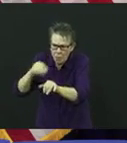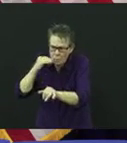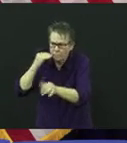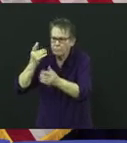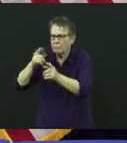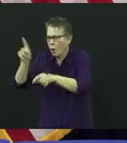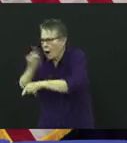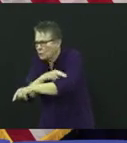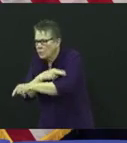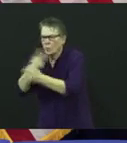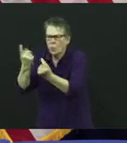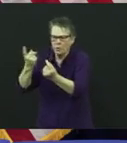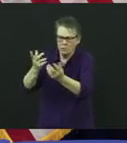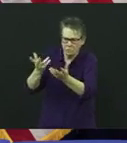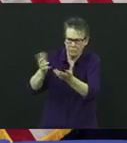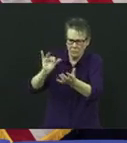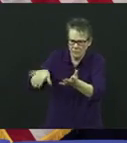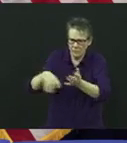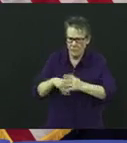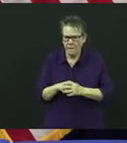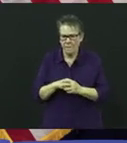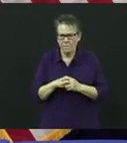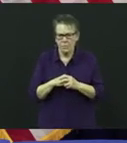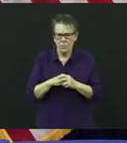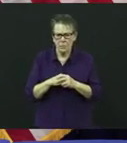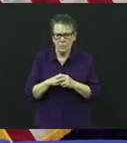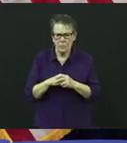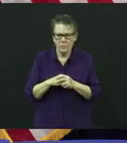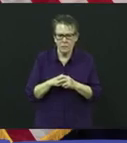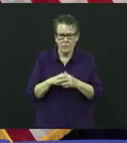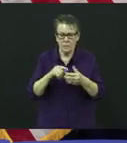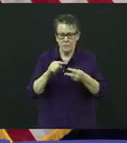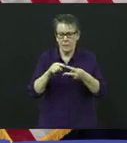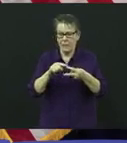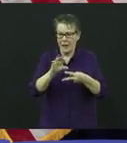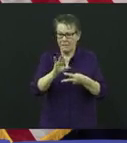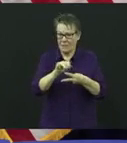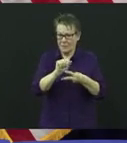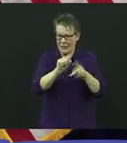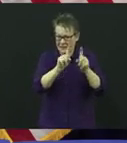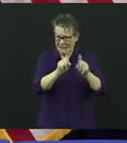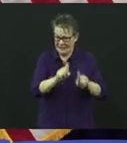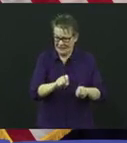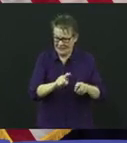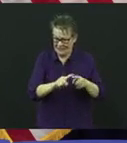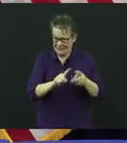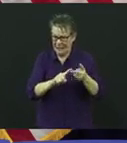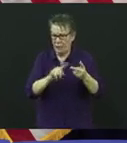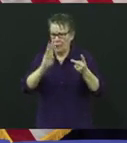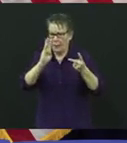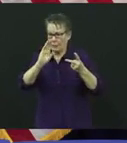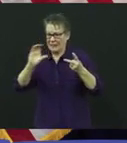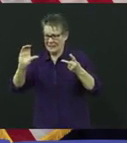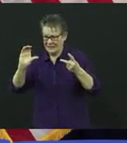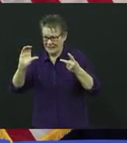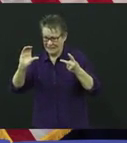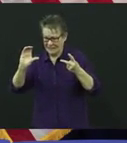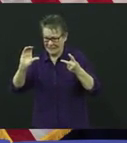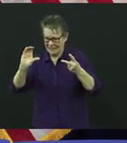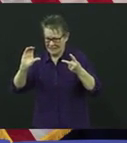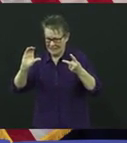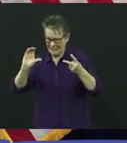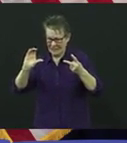county sites are opening up. So again, the FEMA-partnered test sites are the 2, one at Bergen Community College, which opened on Friday,